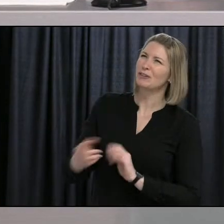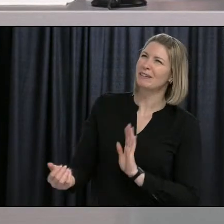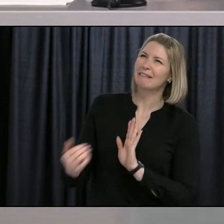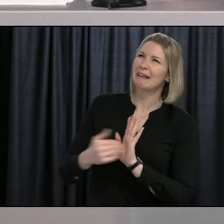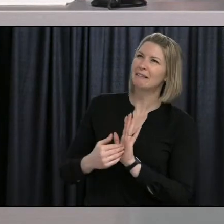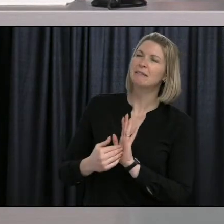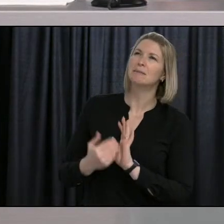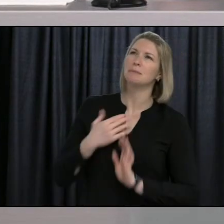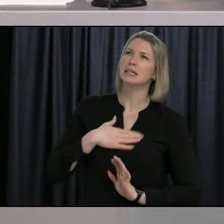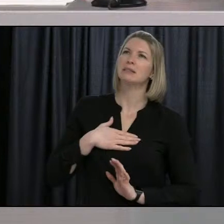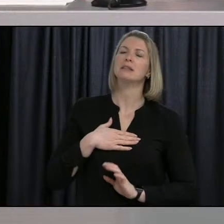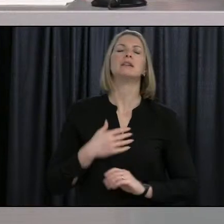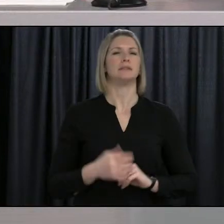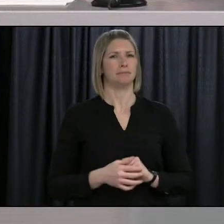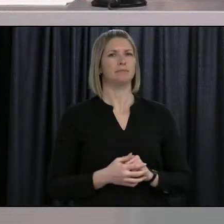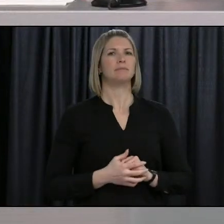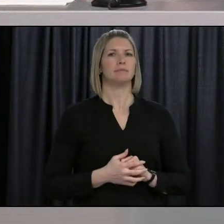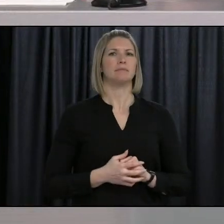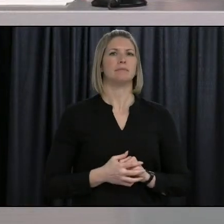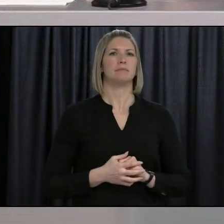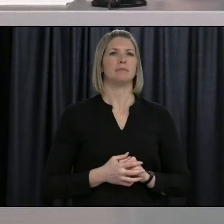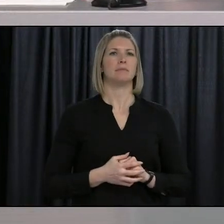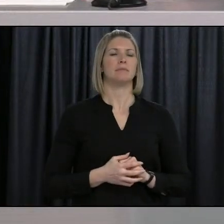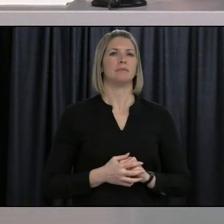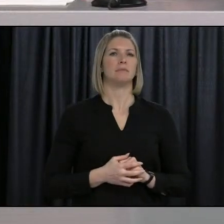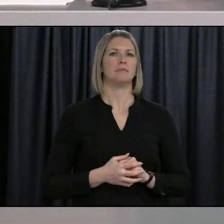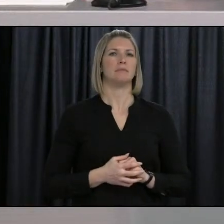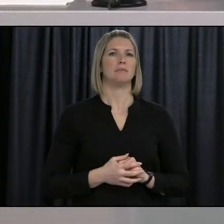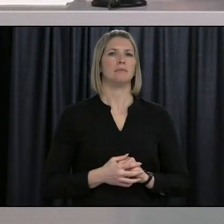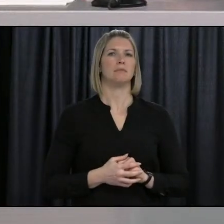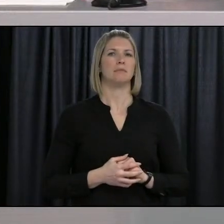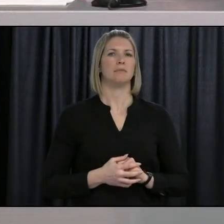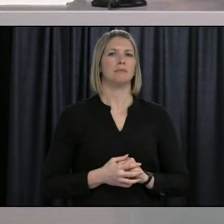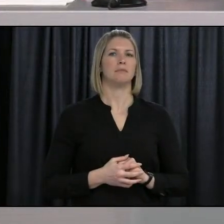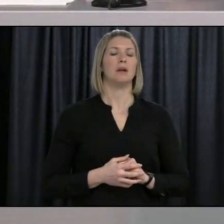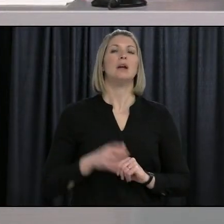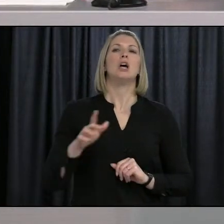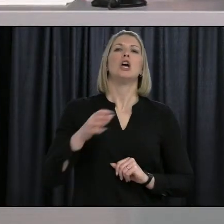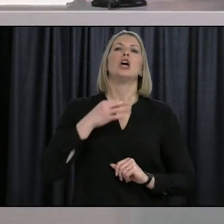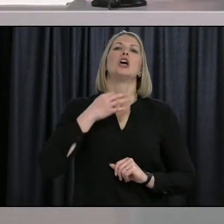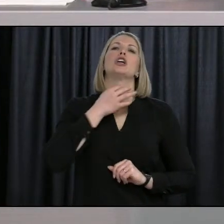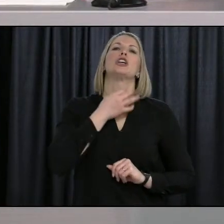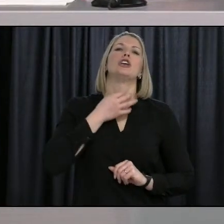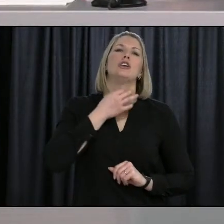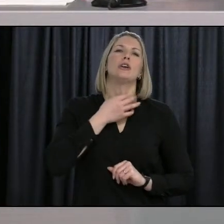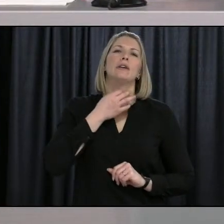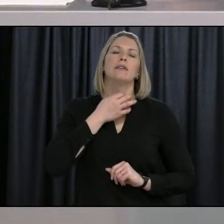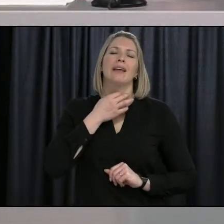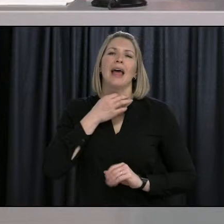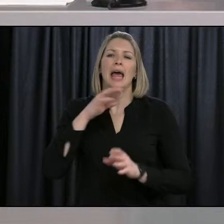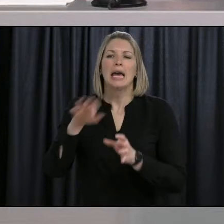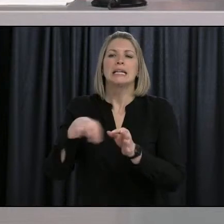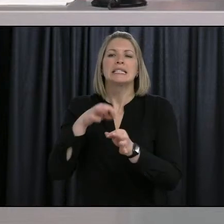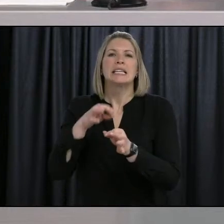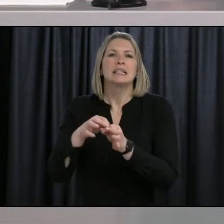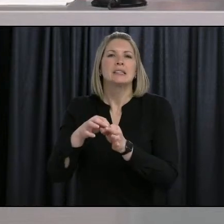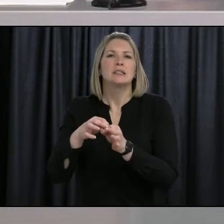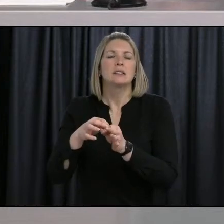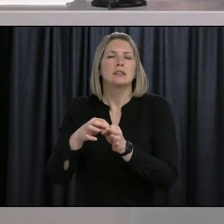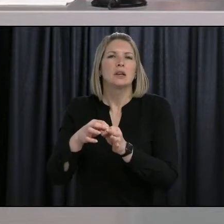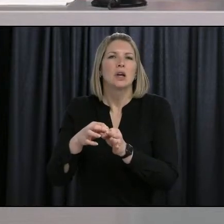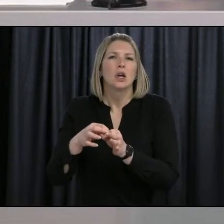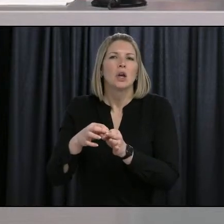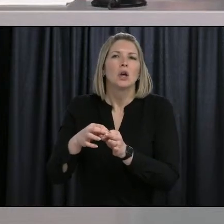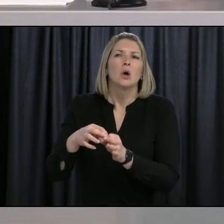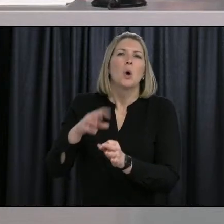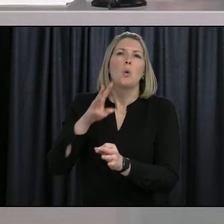saying. The testing of sewage or wastewater, do you consider that to be something that would be useful